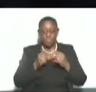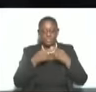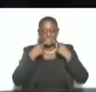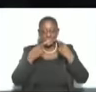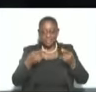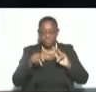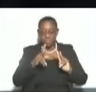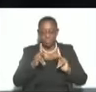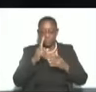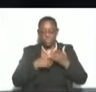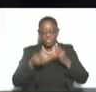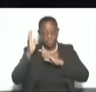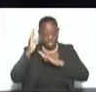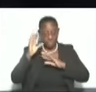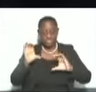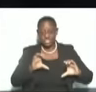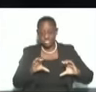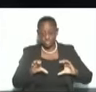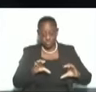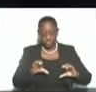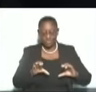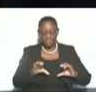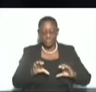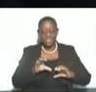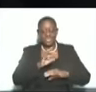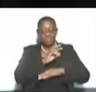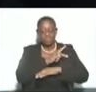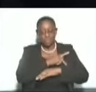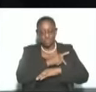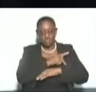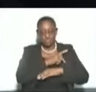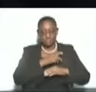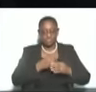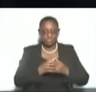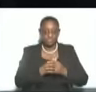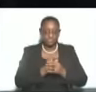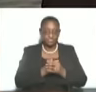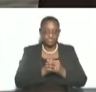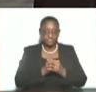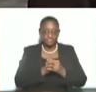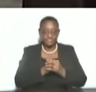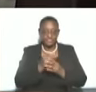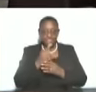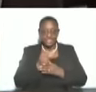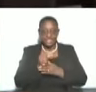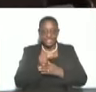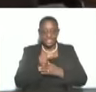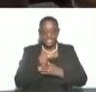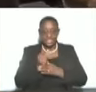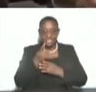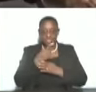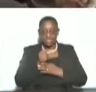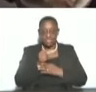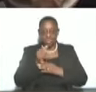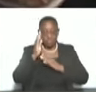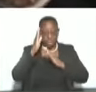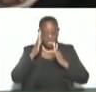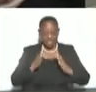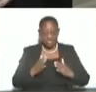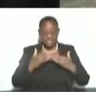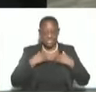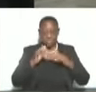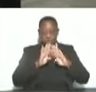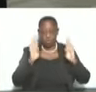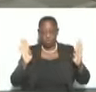doing in these areas. For the Bahamas Tonight, I'm Corvell Pyfrom. The Bahamas Crisis Center organizing an open